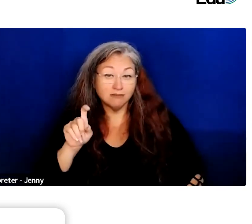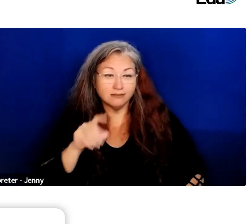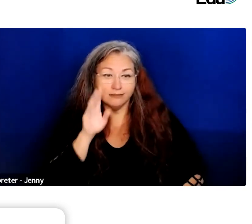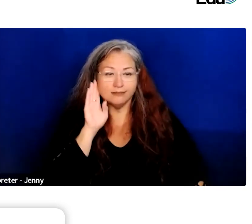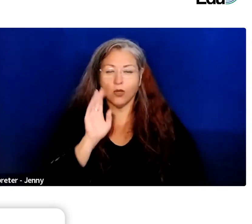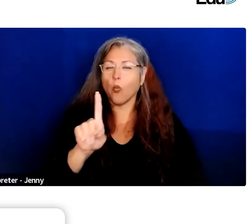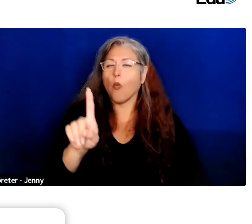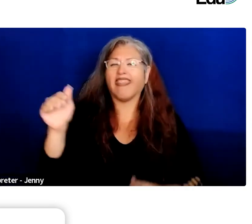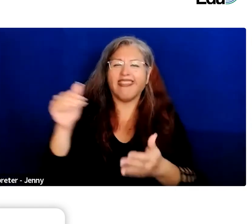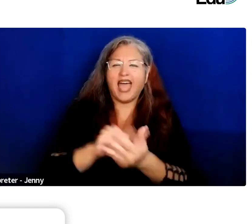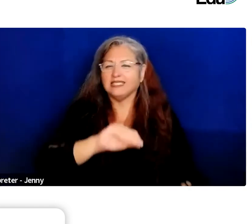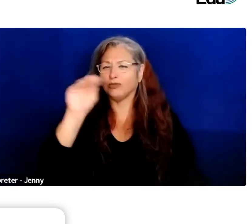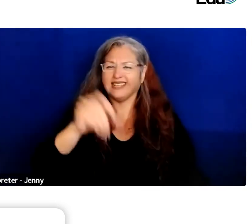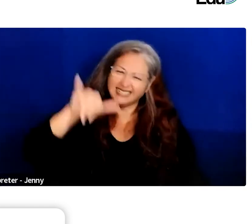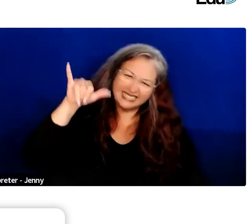1000%.